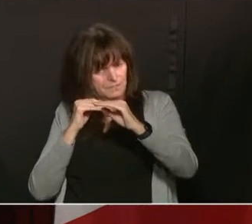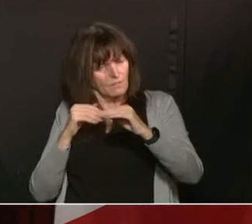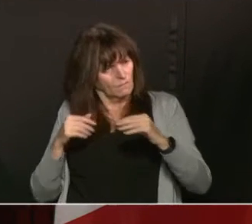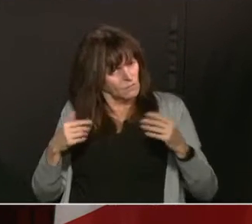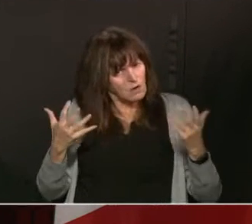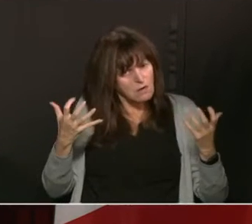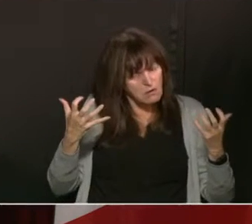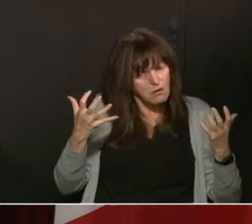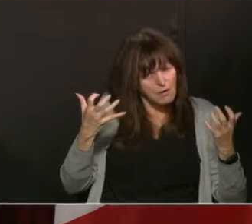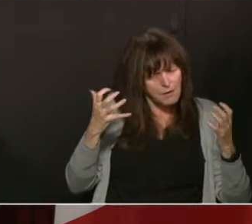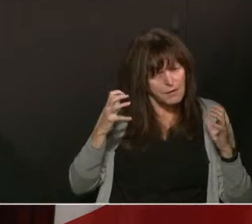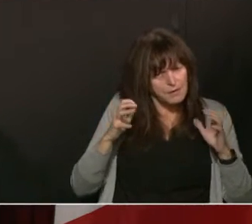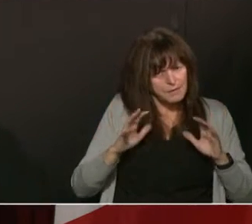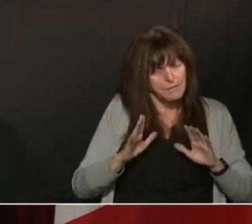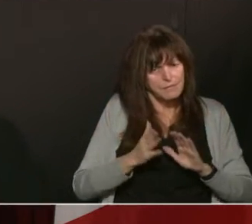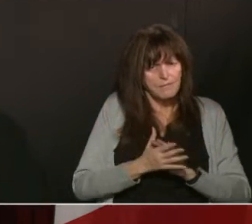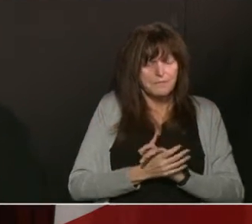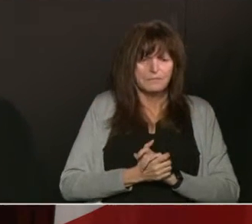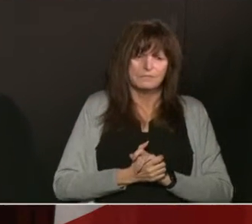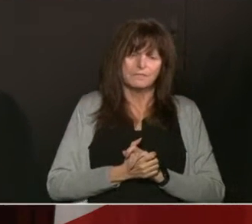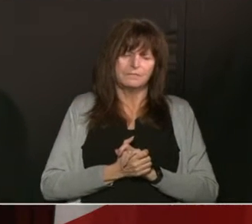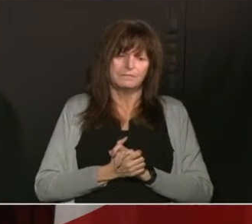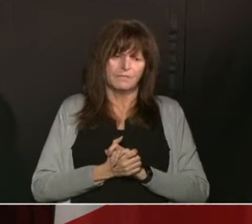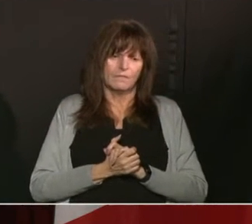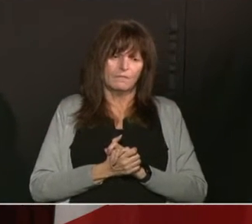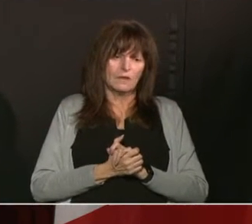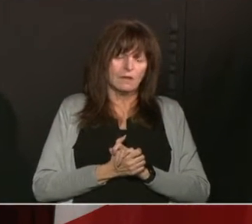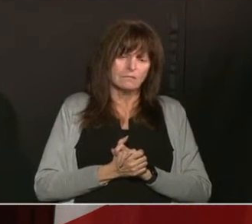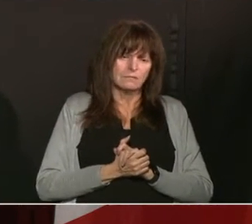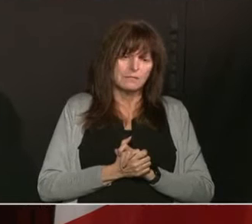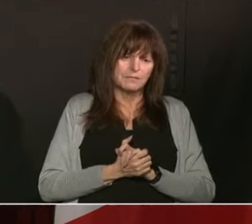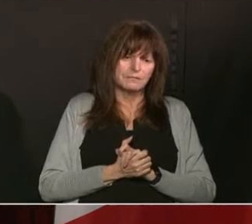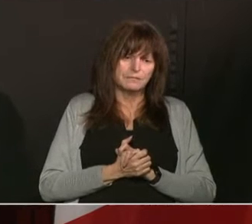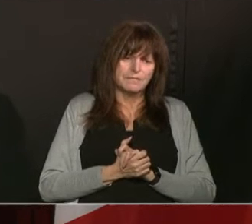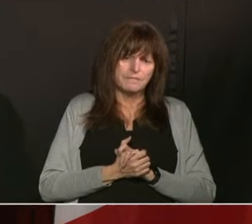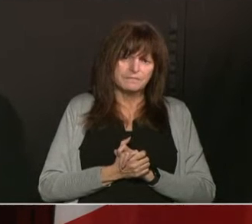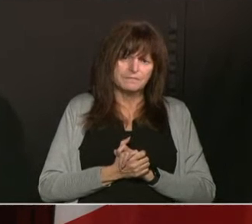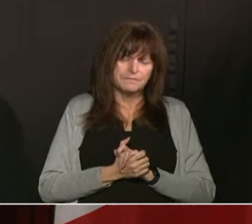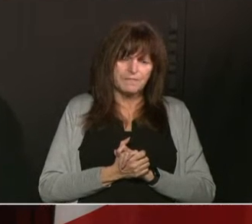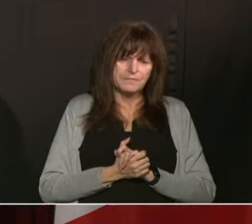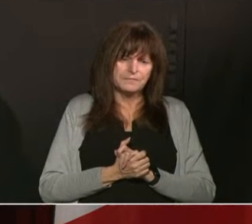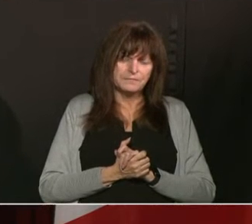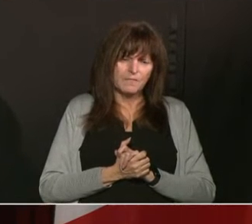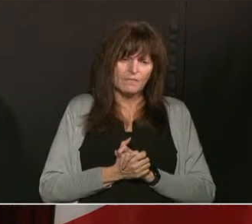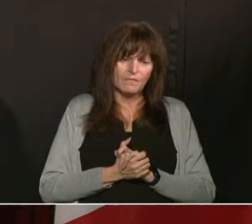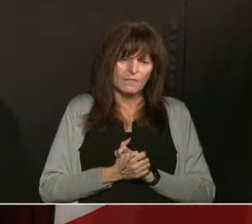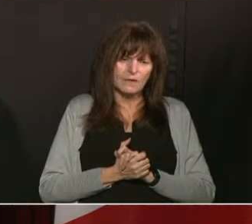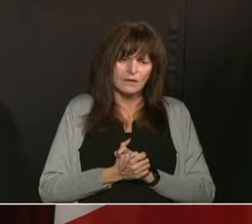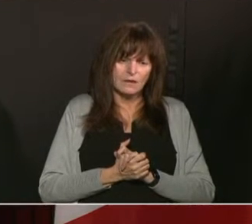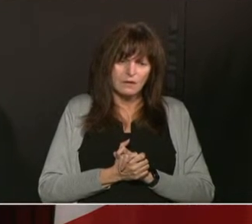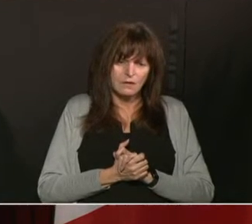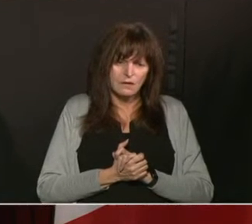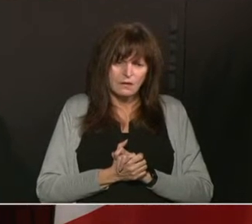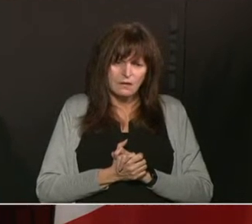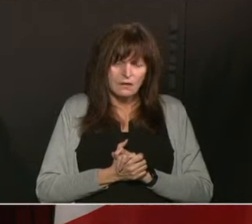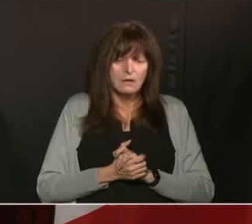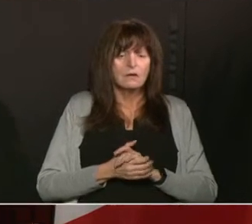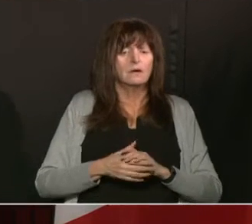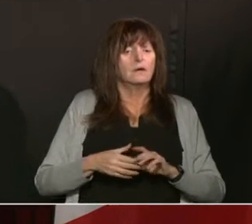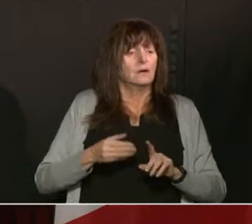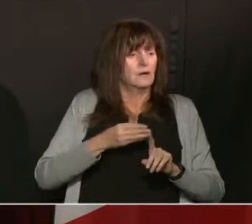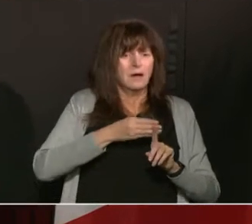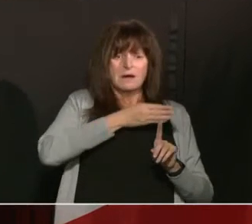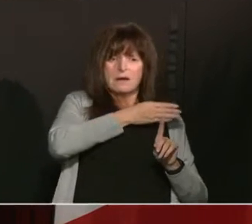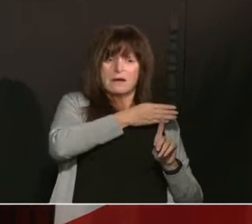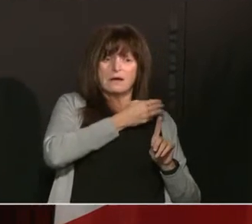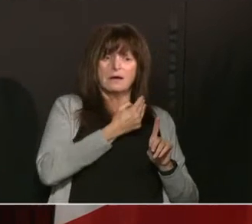sorry. Before the Monday, we had prioritized all of those populations over 50, first